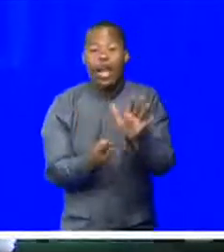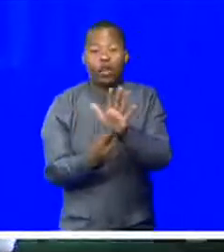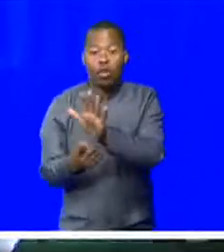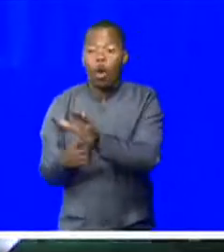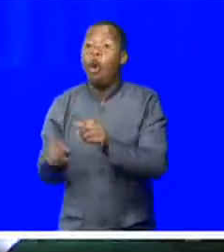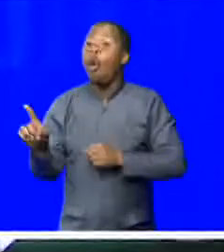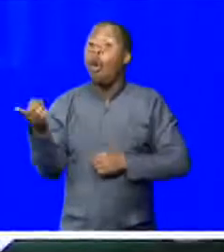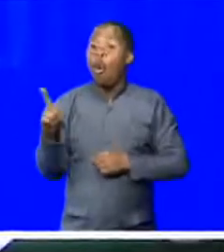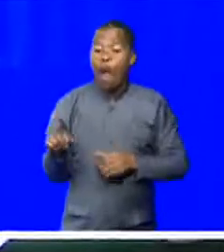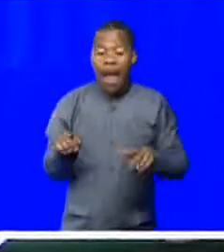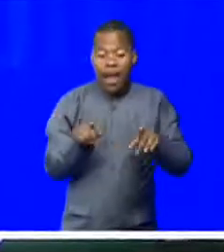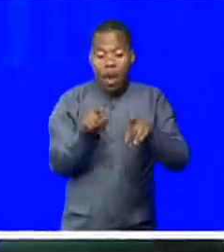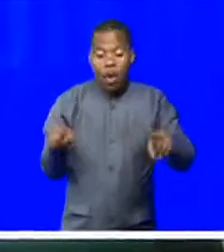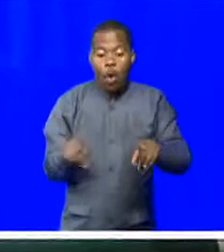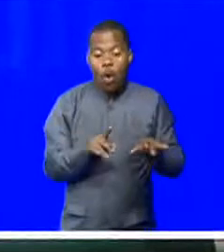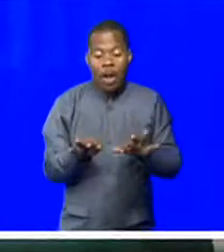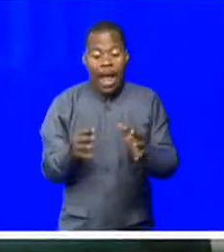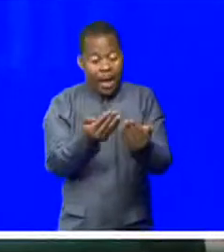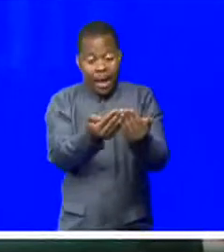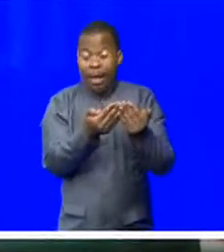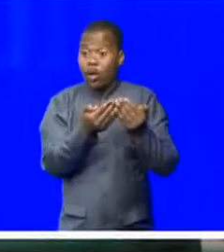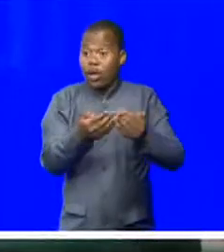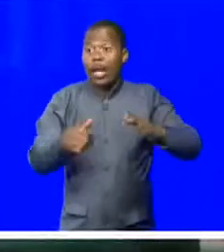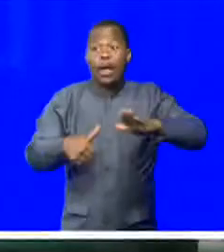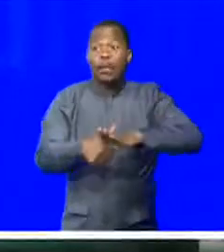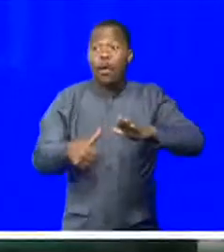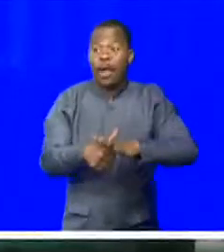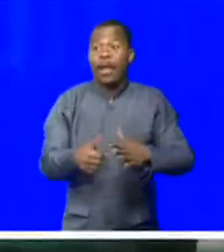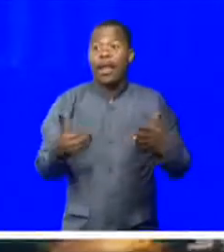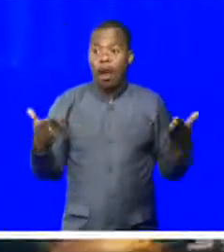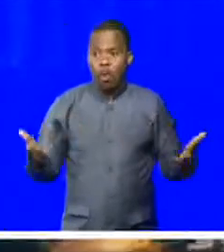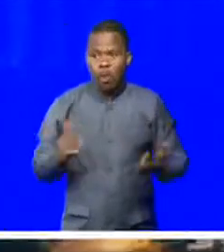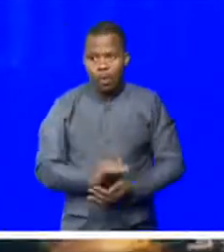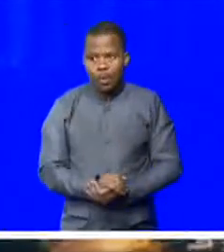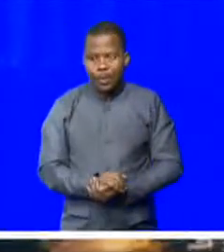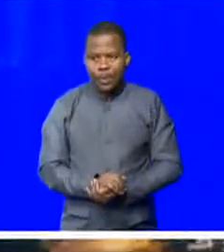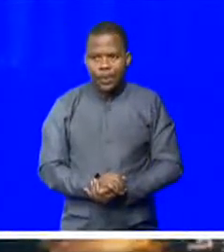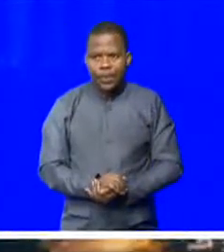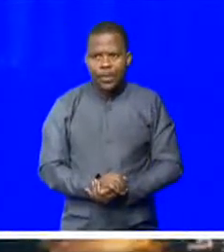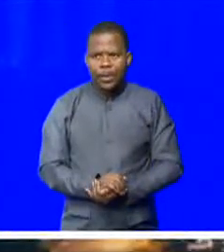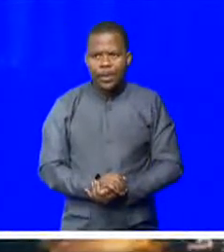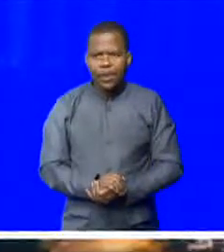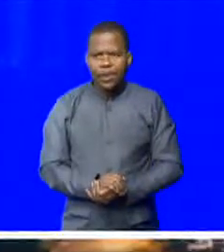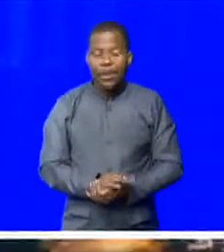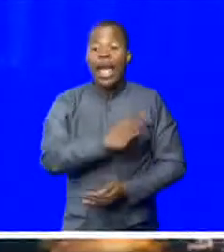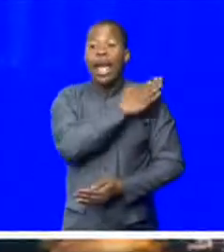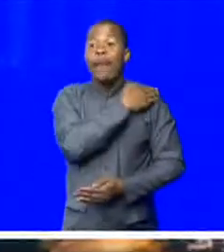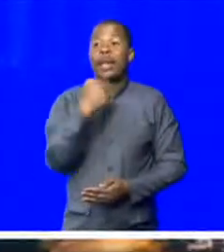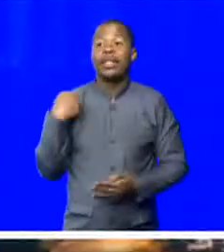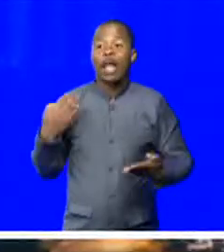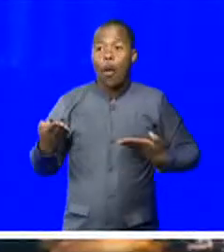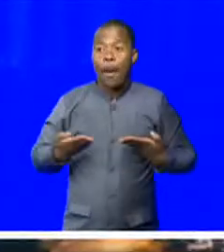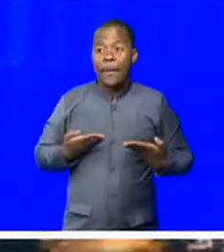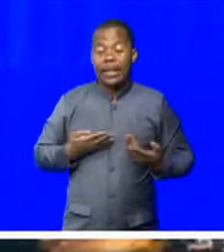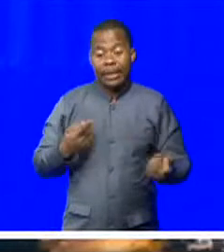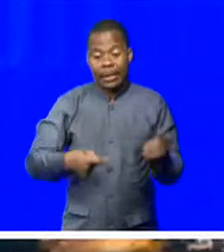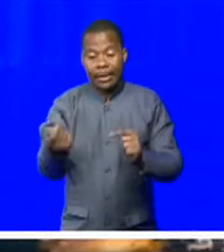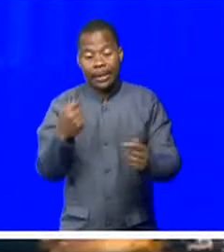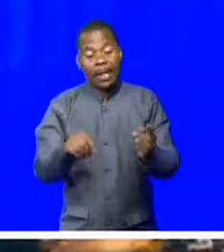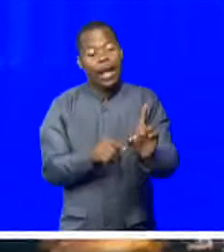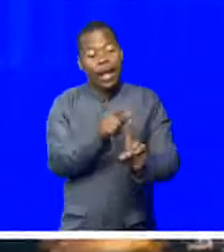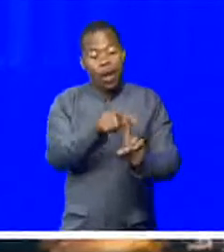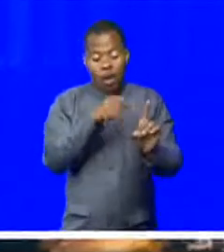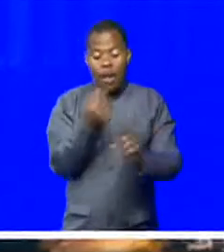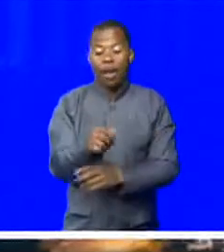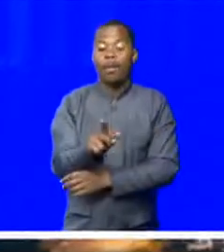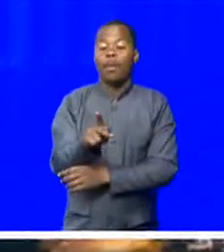Reporting, I am Kian MCB with Vumingo Sinzinisa, Luyengo. The Minister of Commerce, Industry and Trade, Mancoba